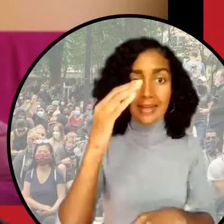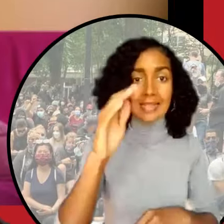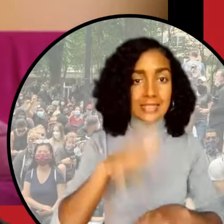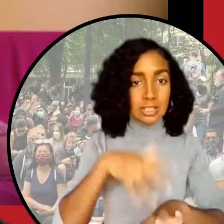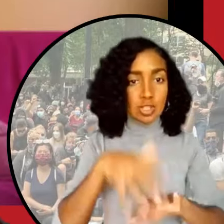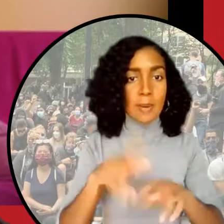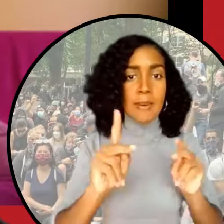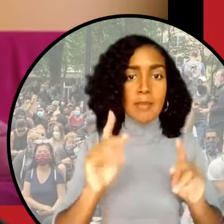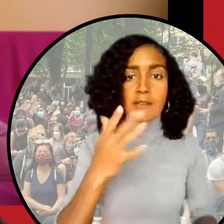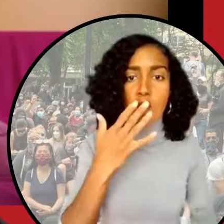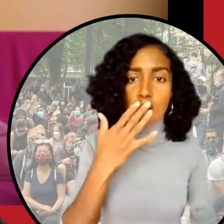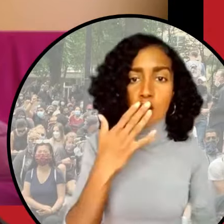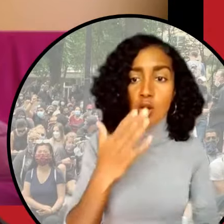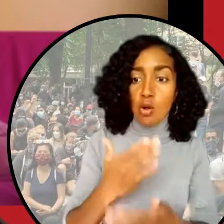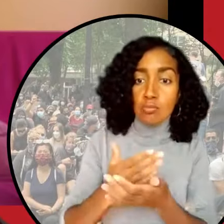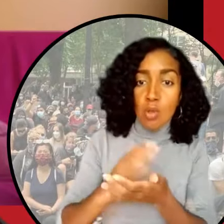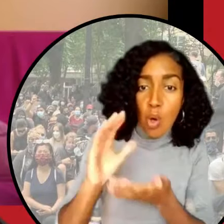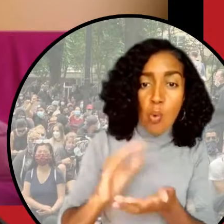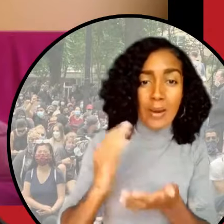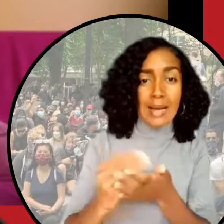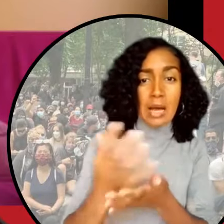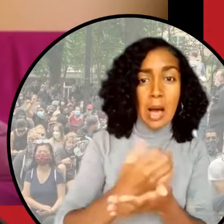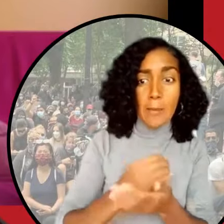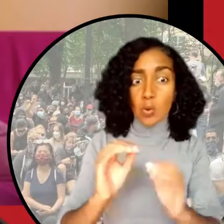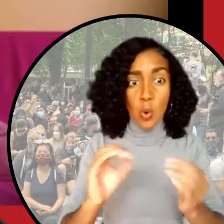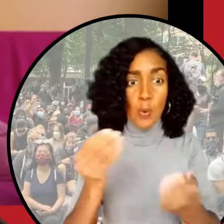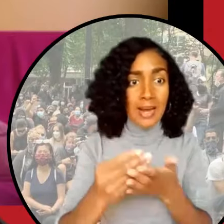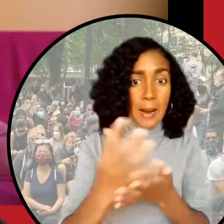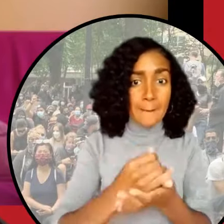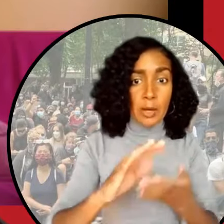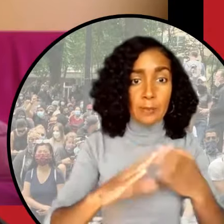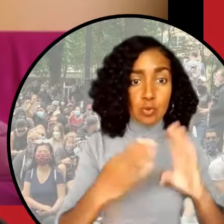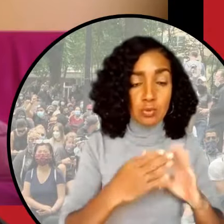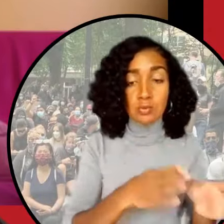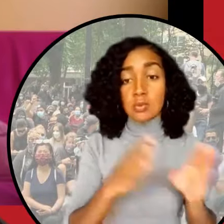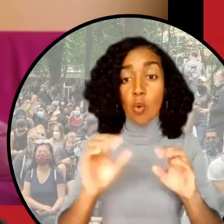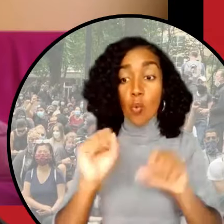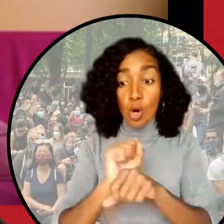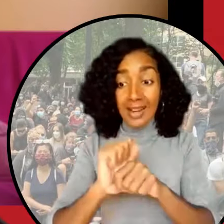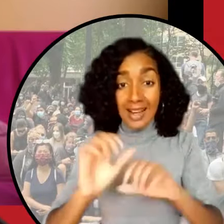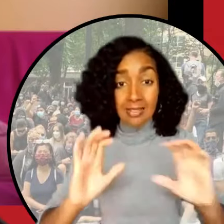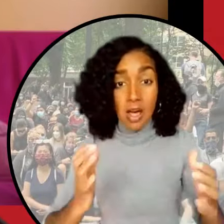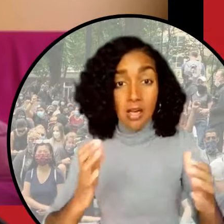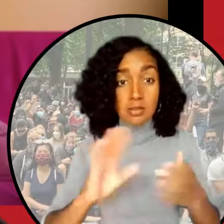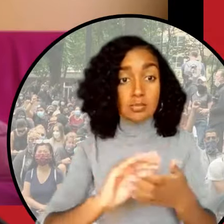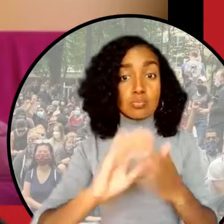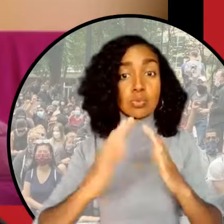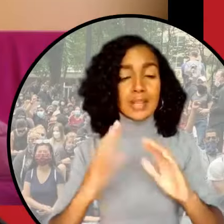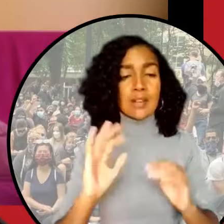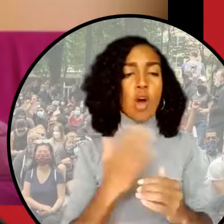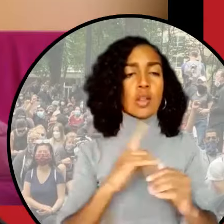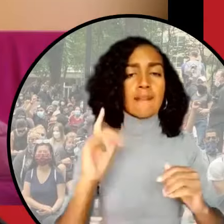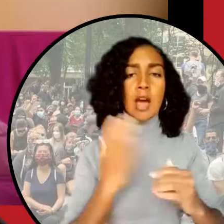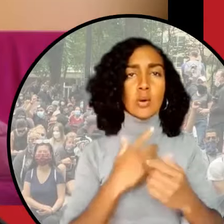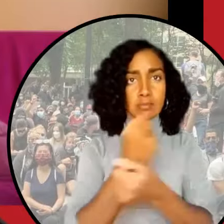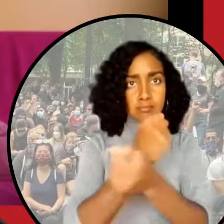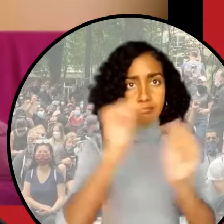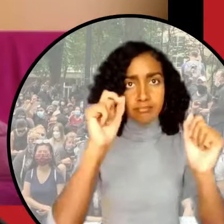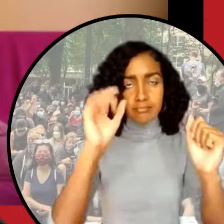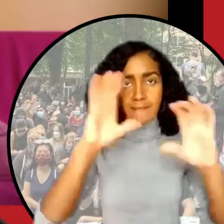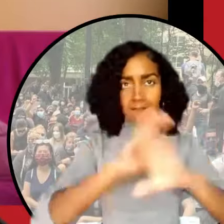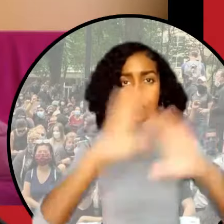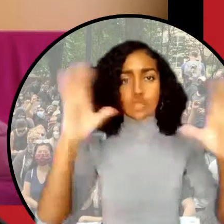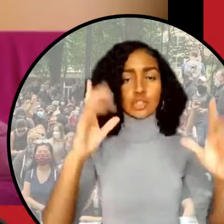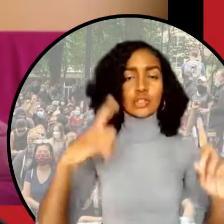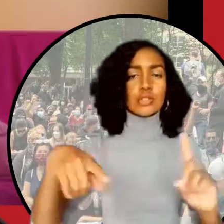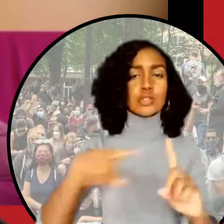communities, working-class communities, and all of our liberatory visions. So as a lover of complexity, I come to you